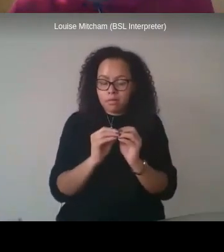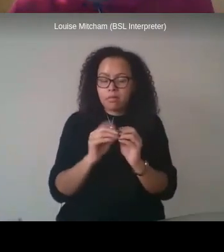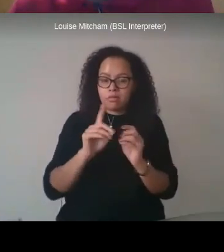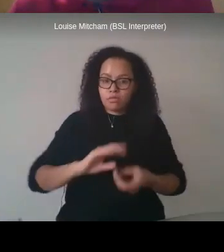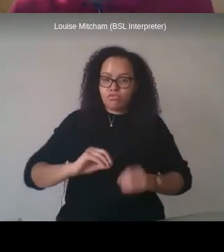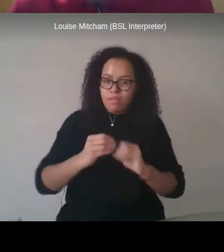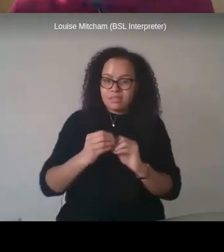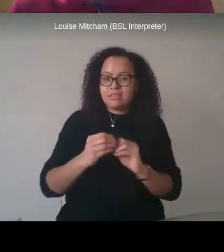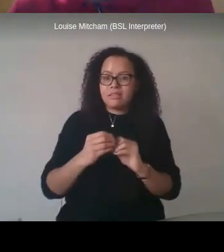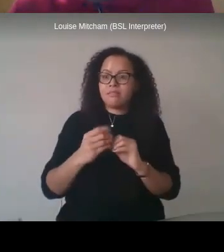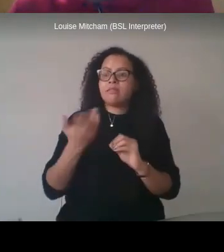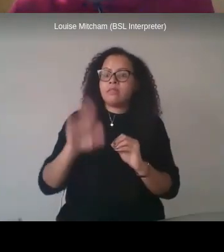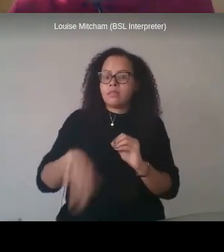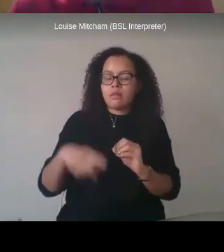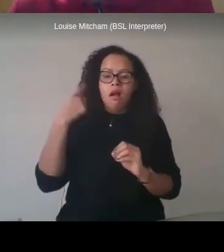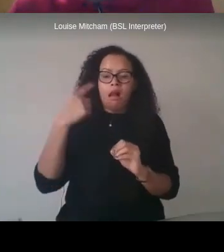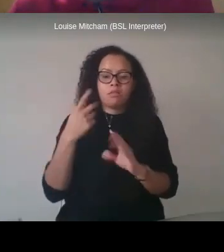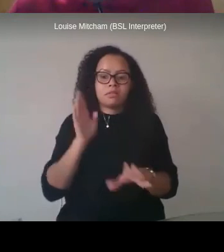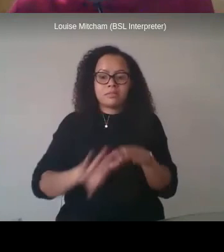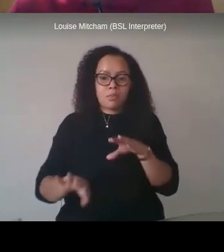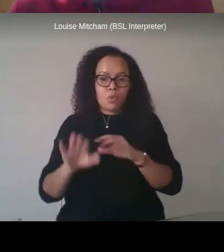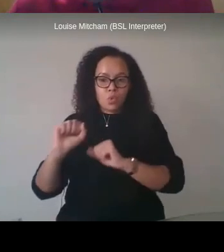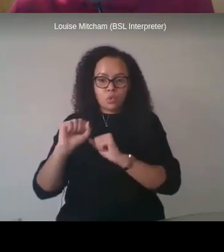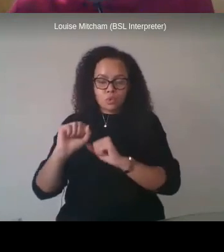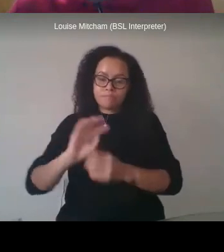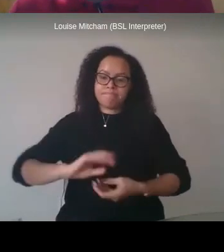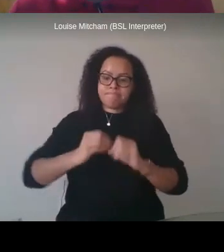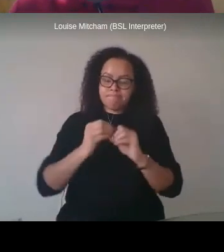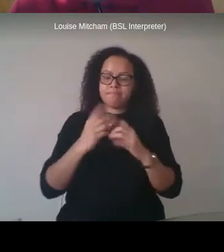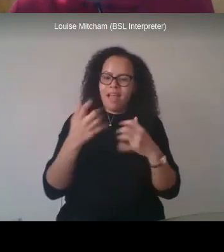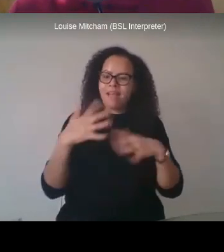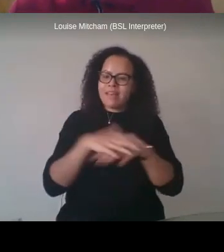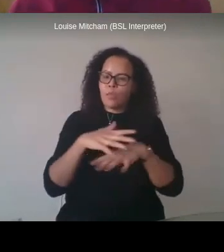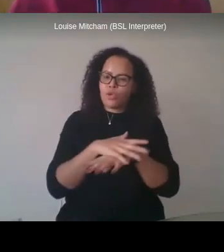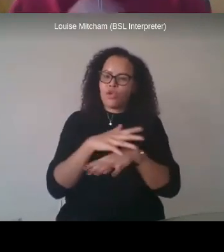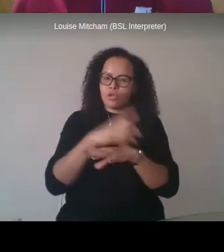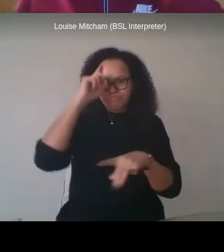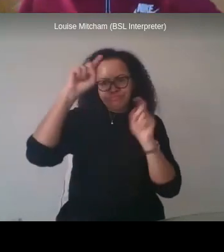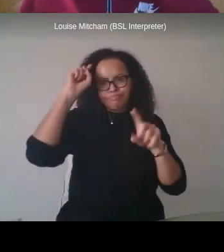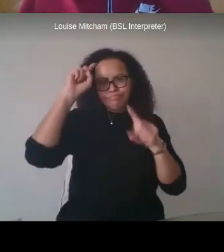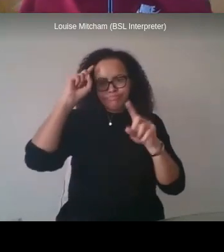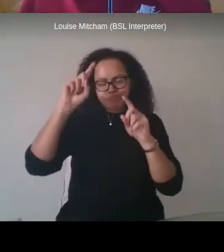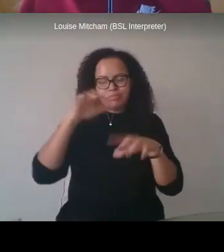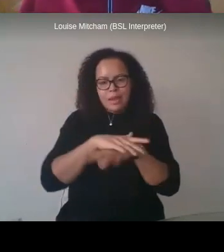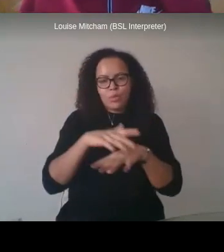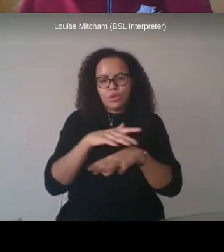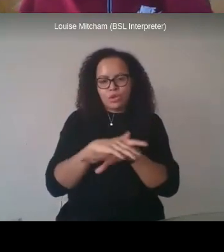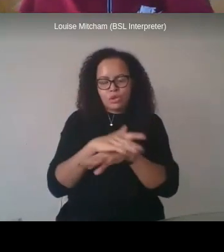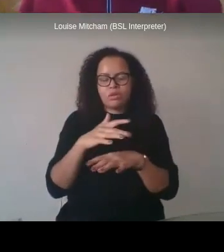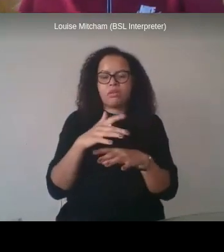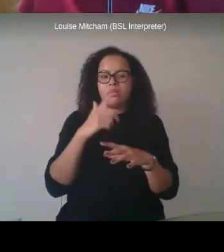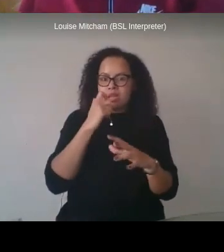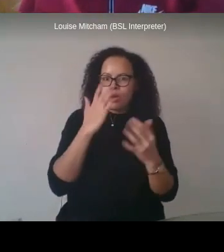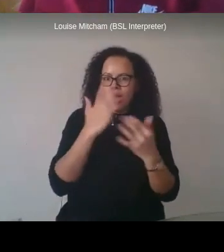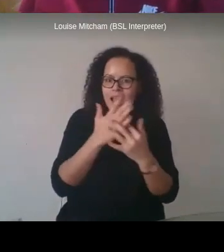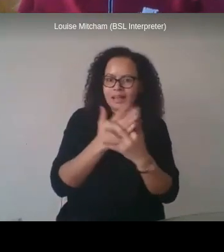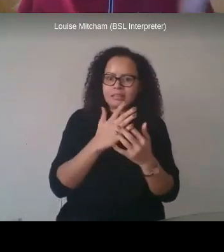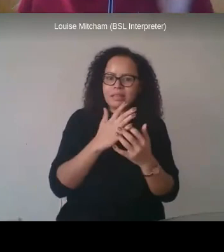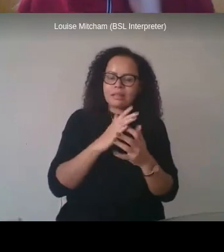London Sports, and very much an innovation network there that have access to startups or small